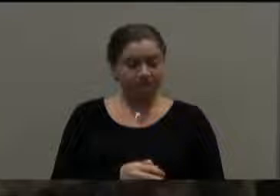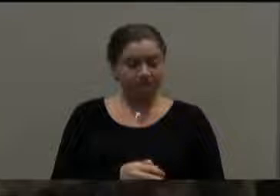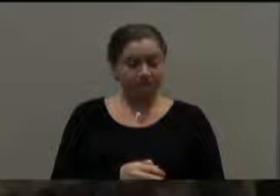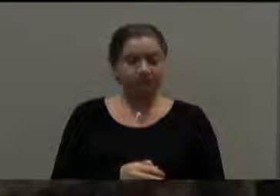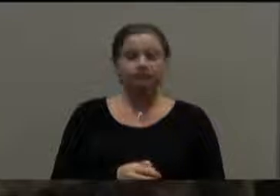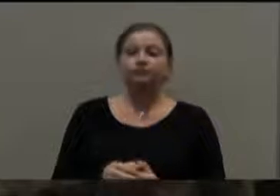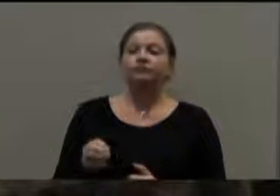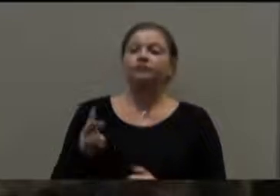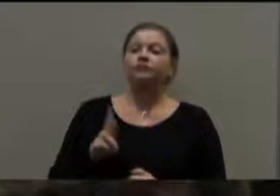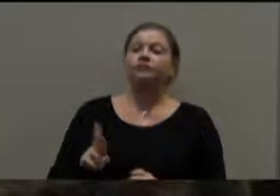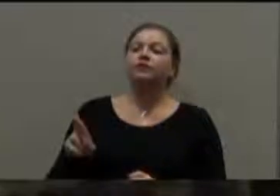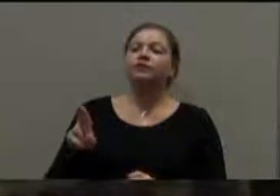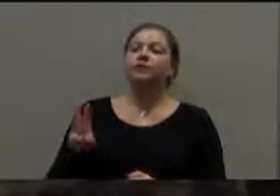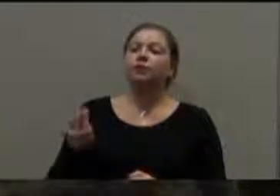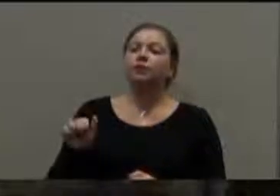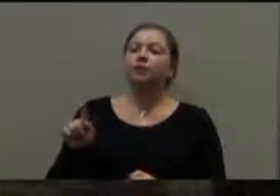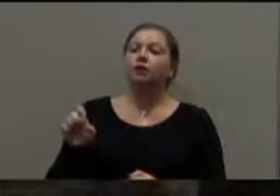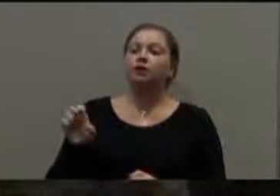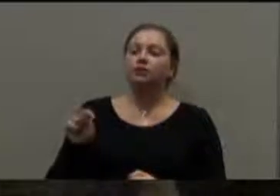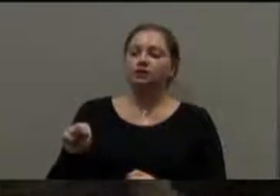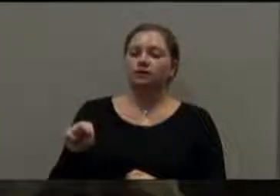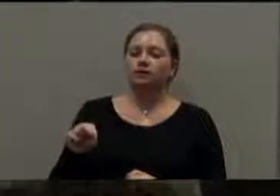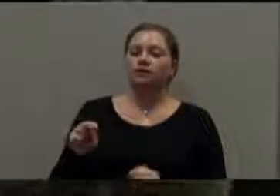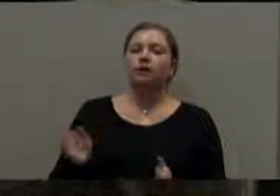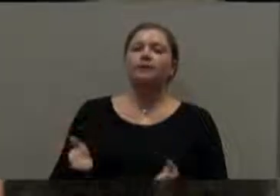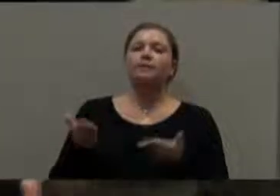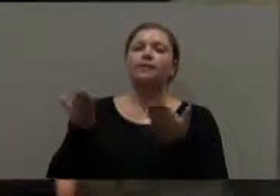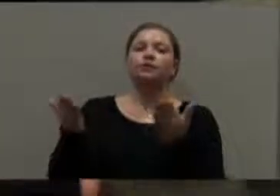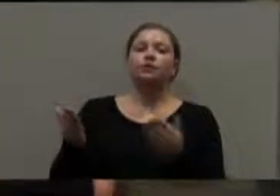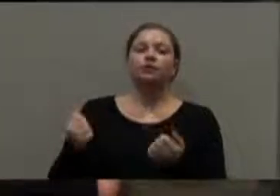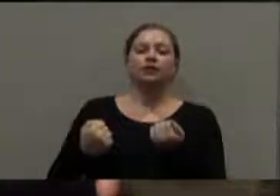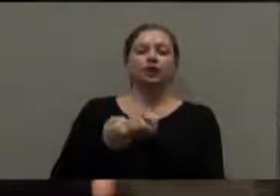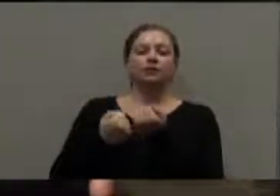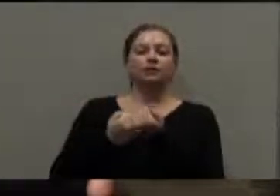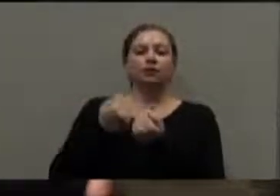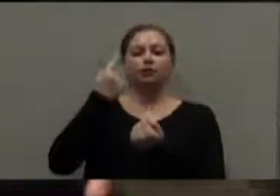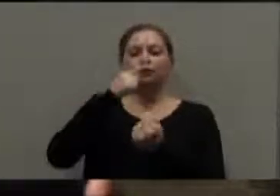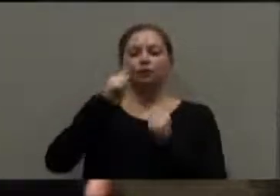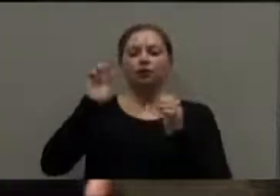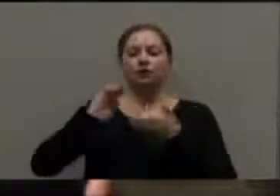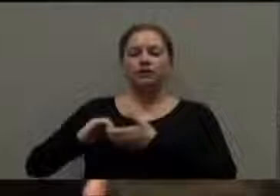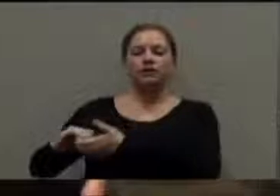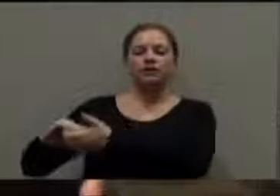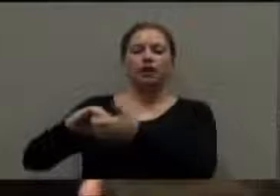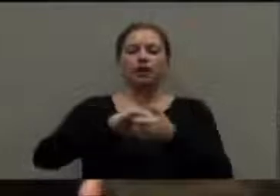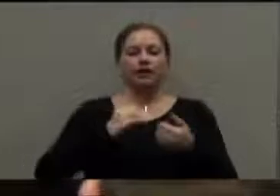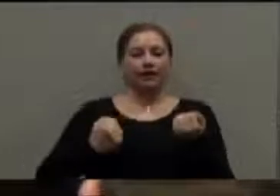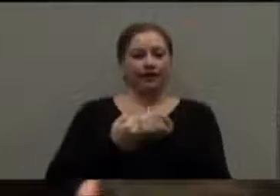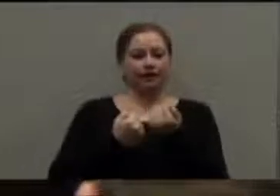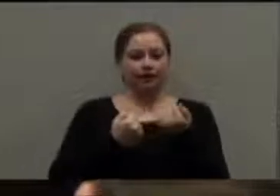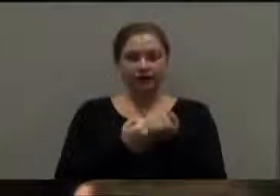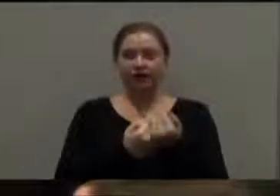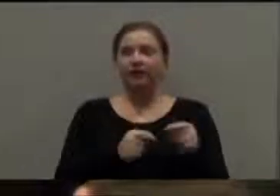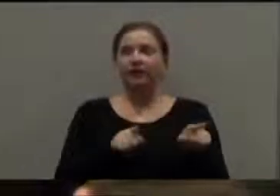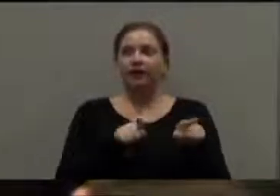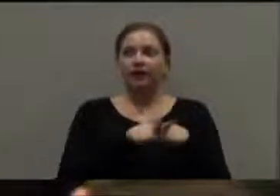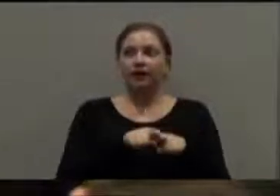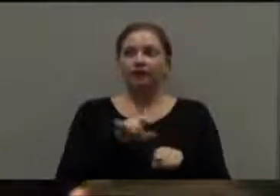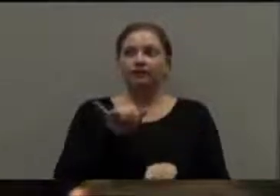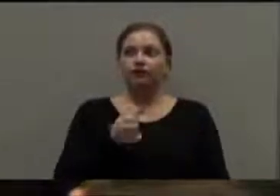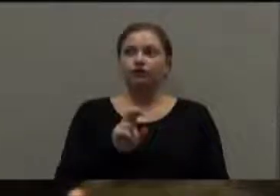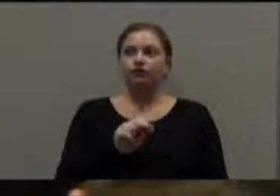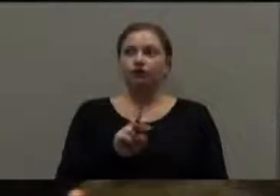Mr. Watson's motion was a support of solidarity for Dr. Rysewyk as superintendent, and it was seconded by Ms.